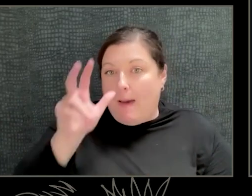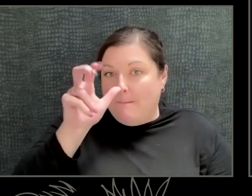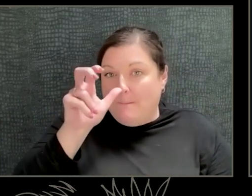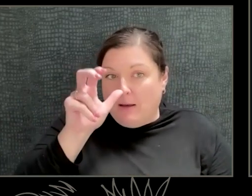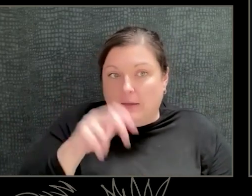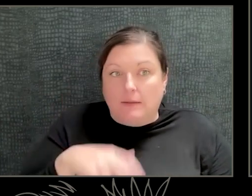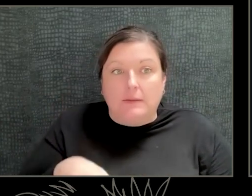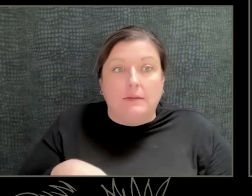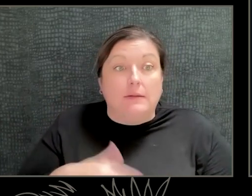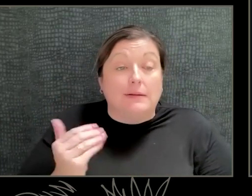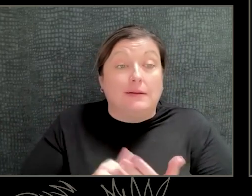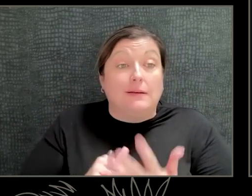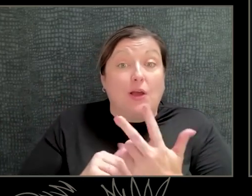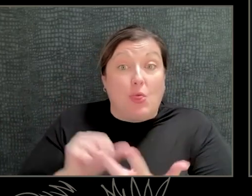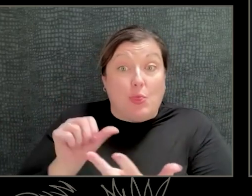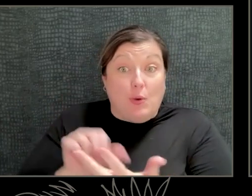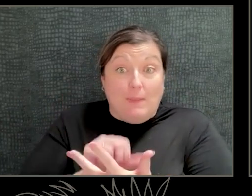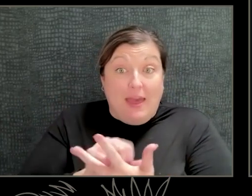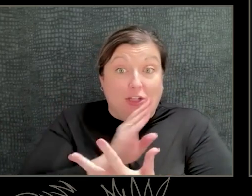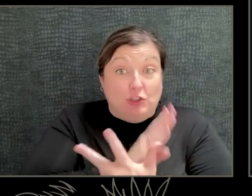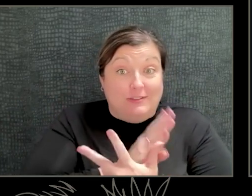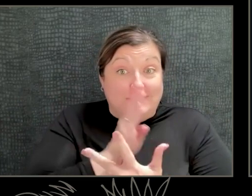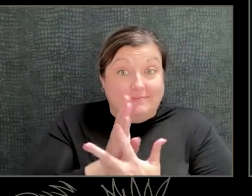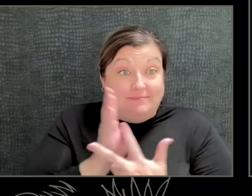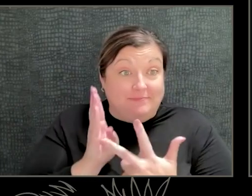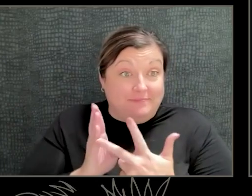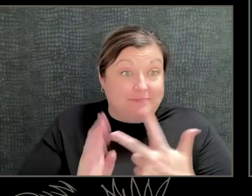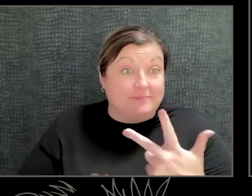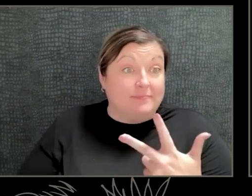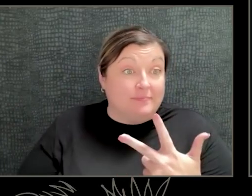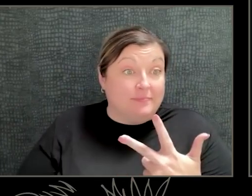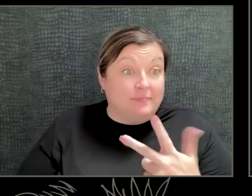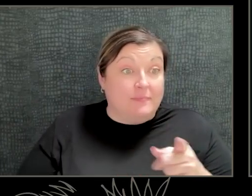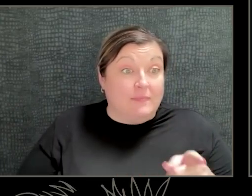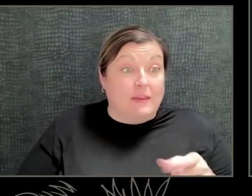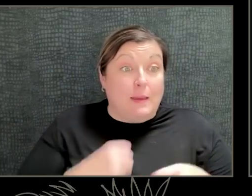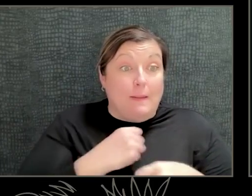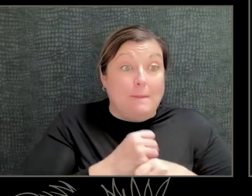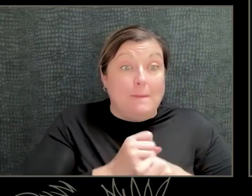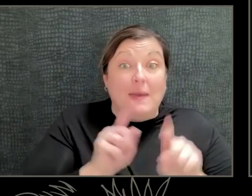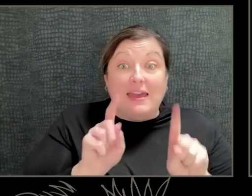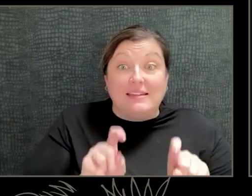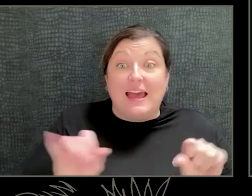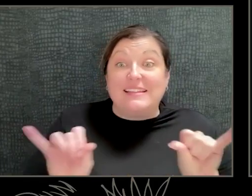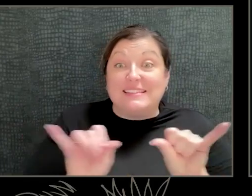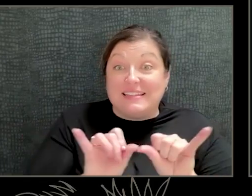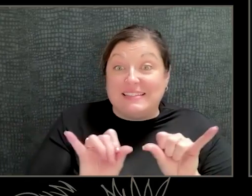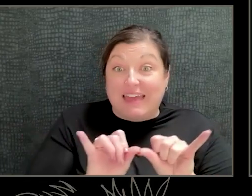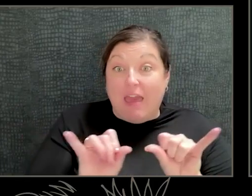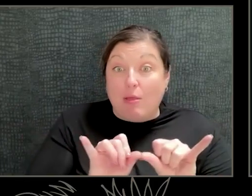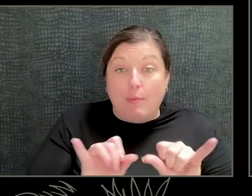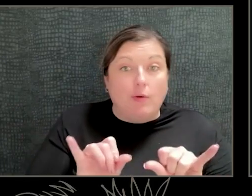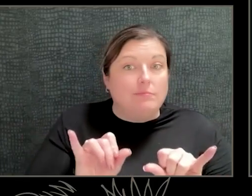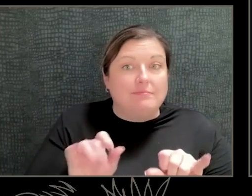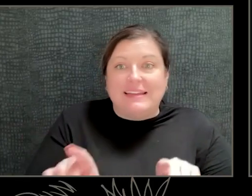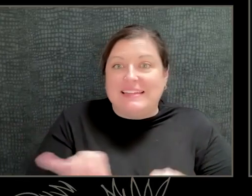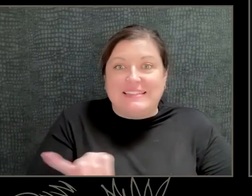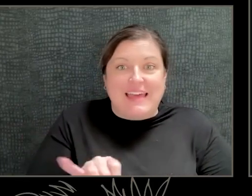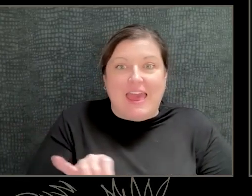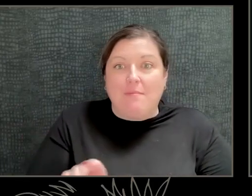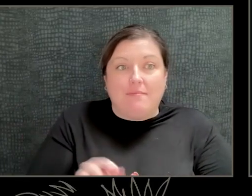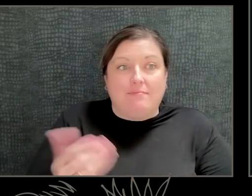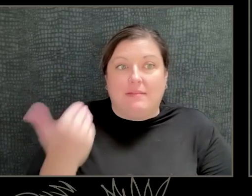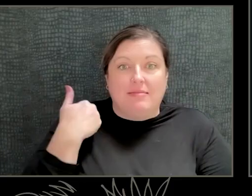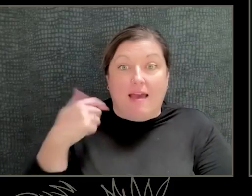So again, these are the 3 pages on our site, and we're going to make the tests scalable just like last time, so we'll use the same